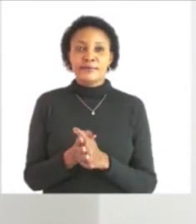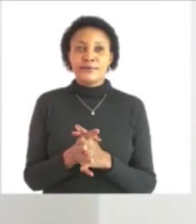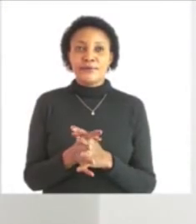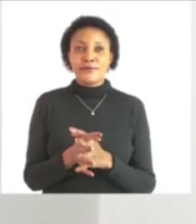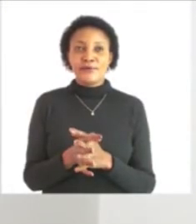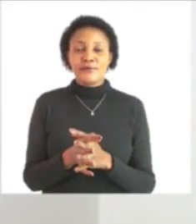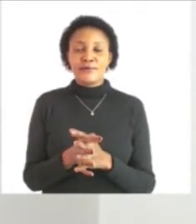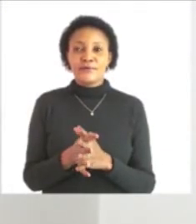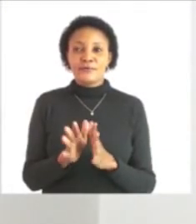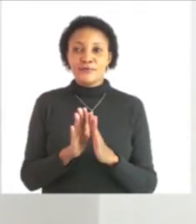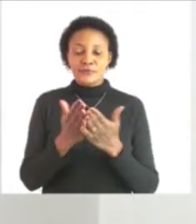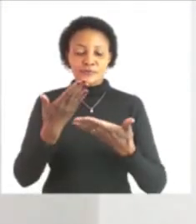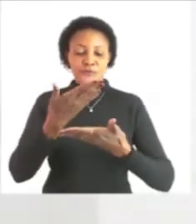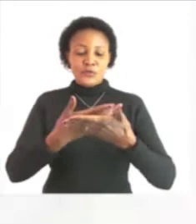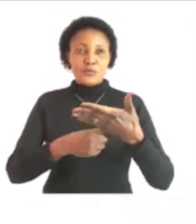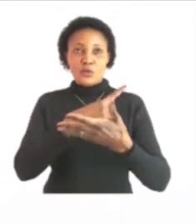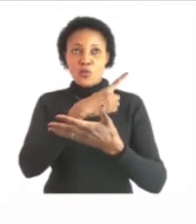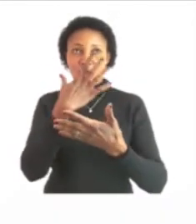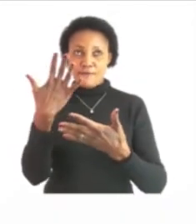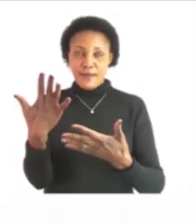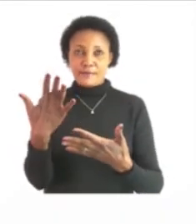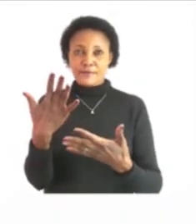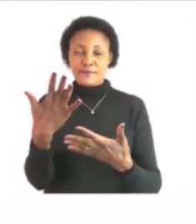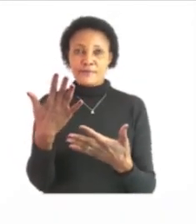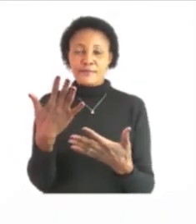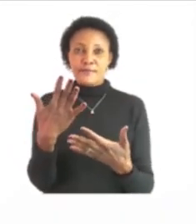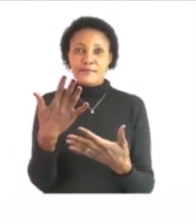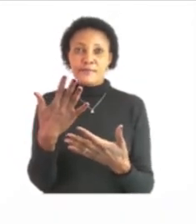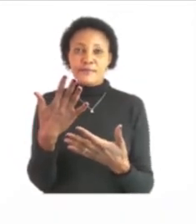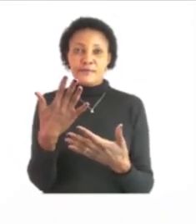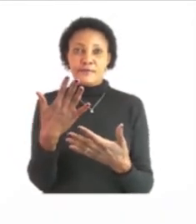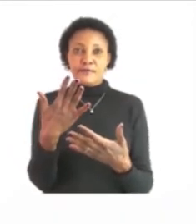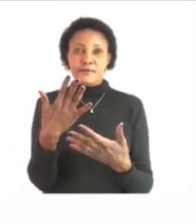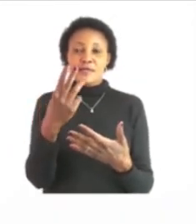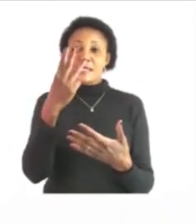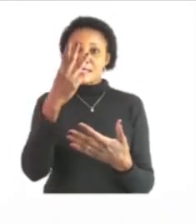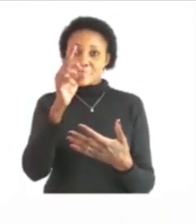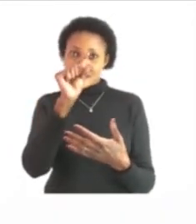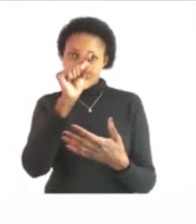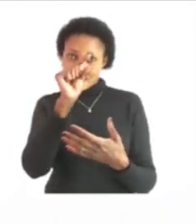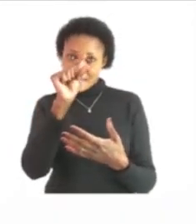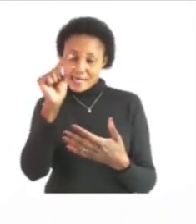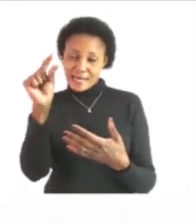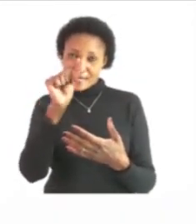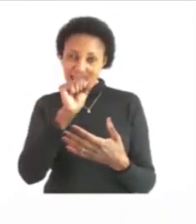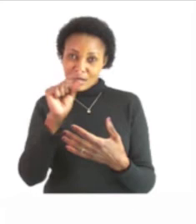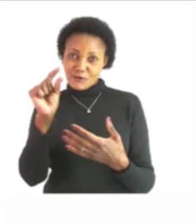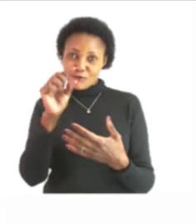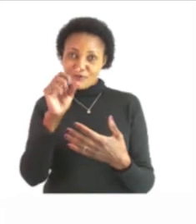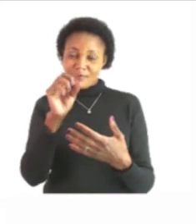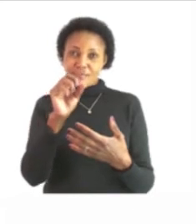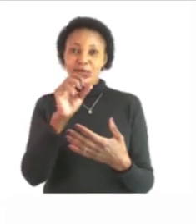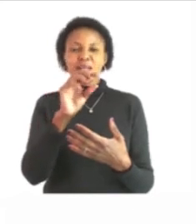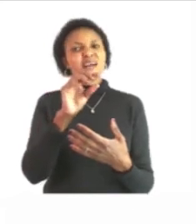Can you all go to page 15? And on page 15, it's the 3-letter words. And we are going to deal